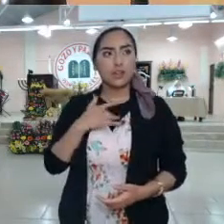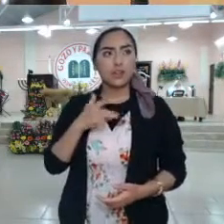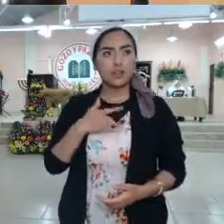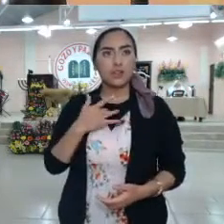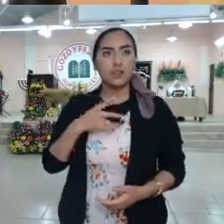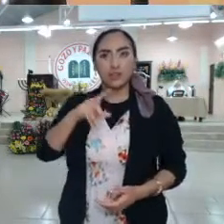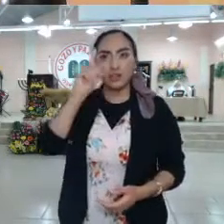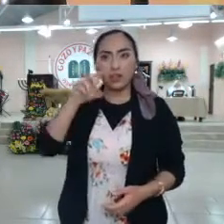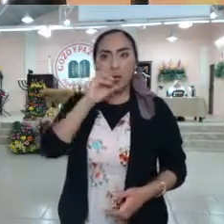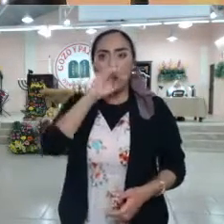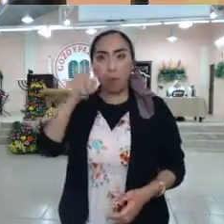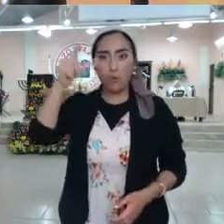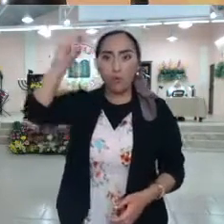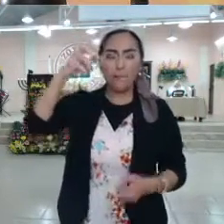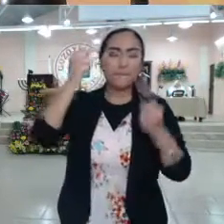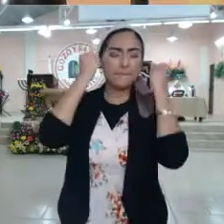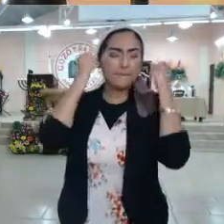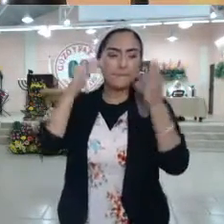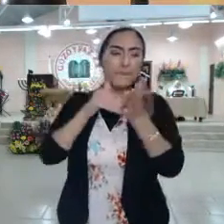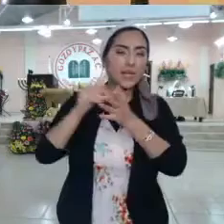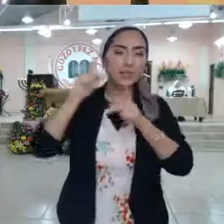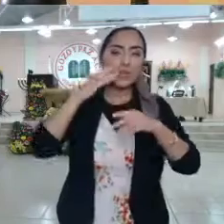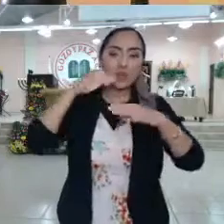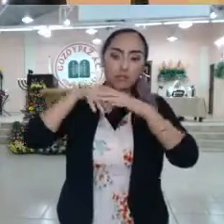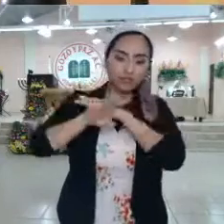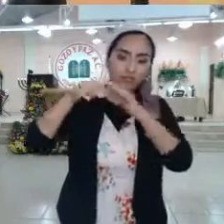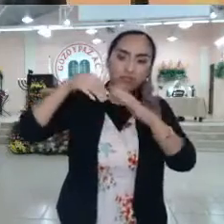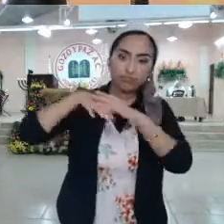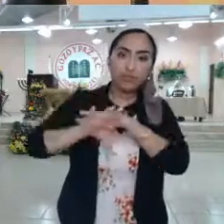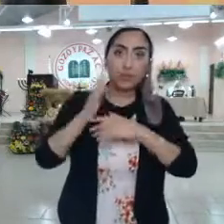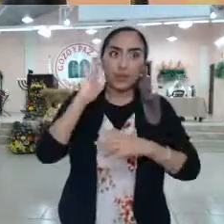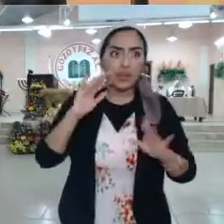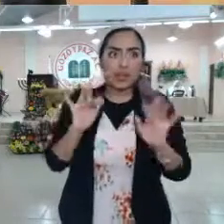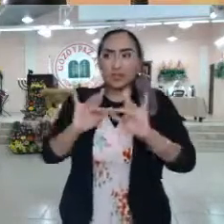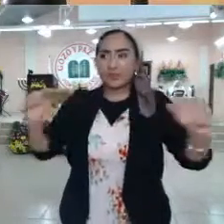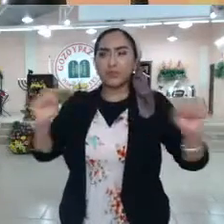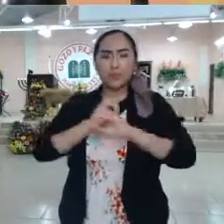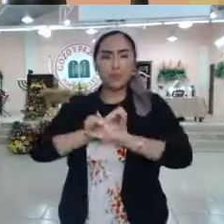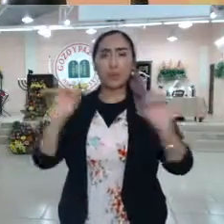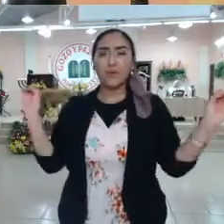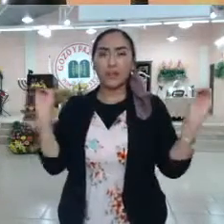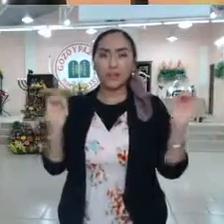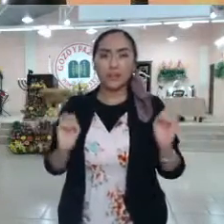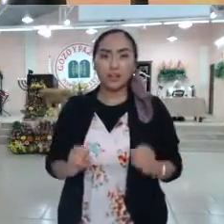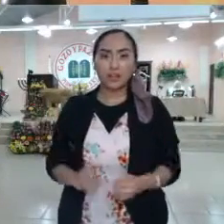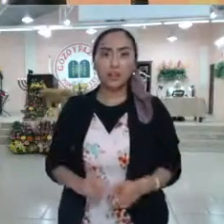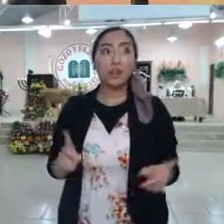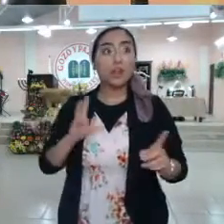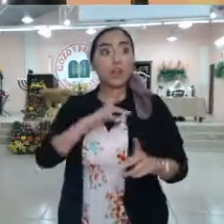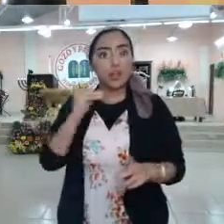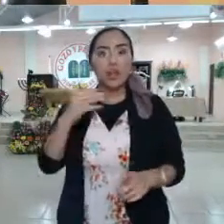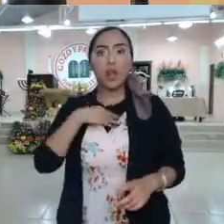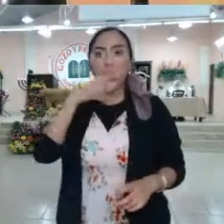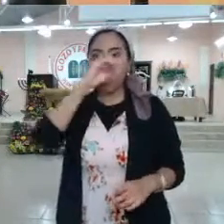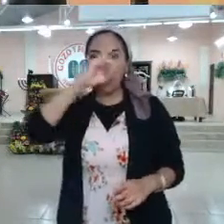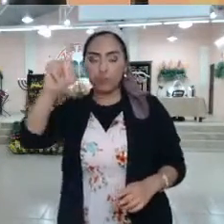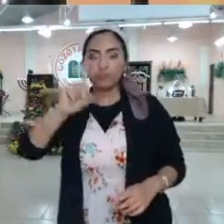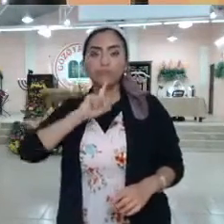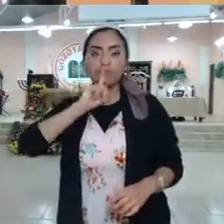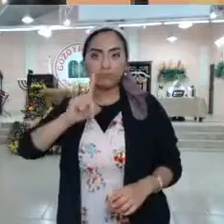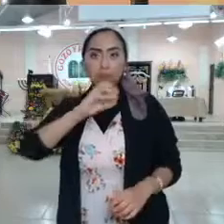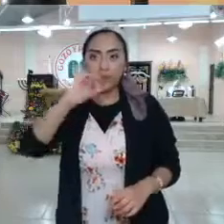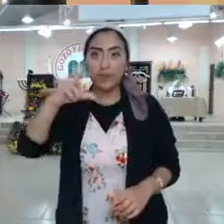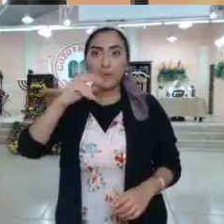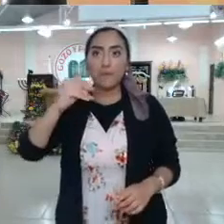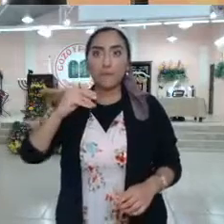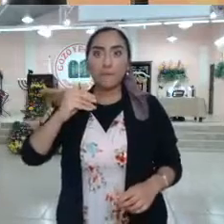unge ese felt portón porque por aquí van a pasar anointing there miles. because No había thousands are going to go nadie through it. There was prácticamente. practically no one Y here. yo lo ungí así And I anointed it like